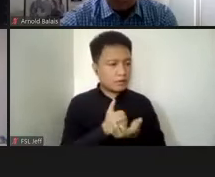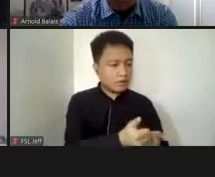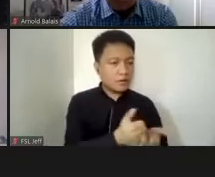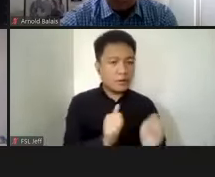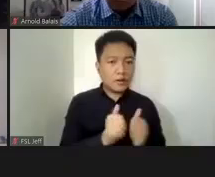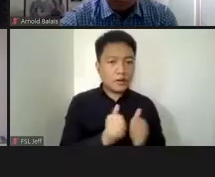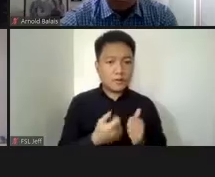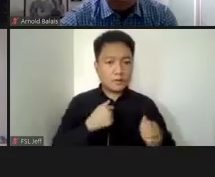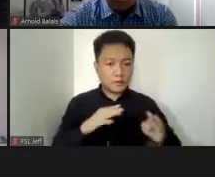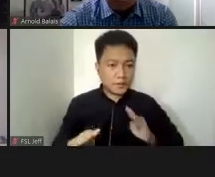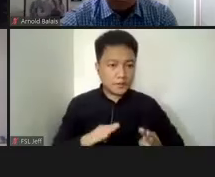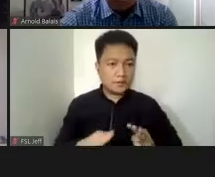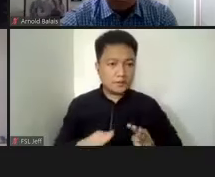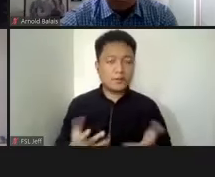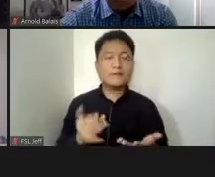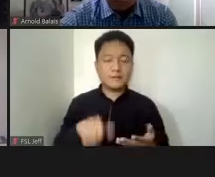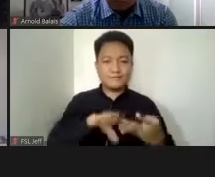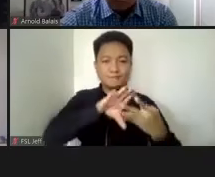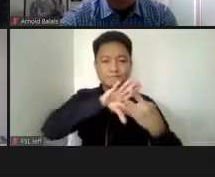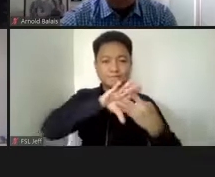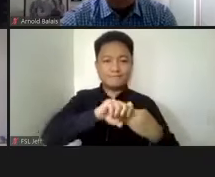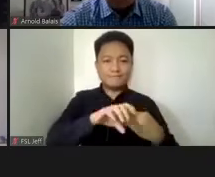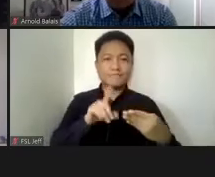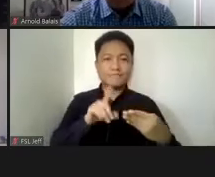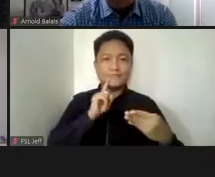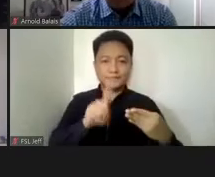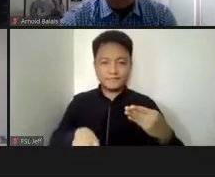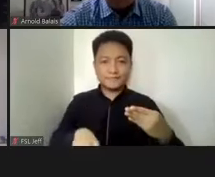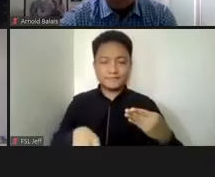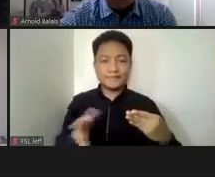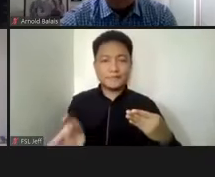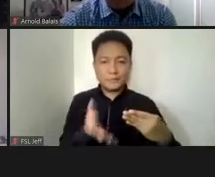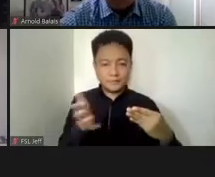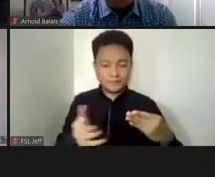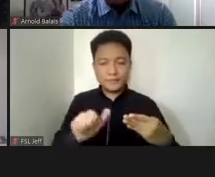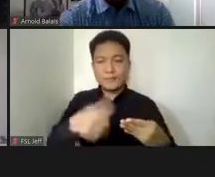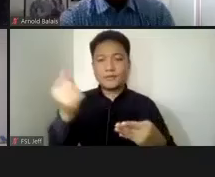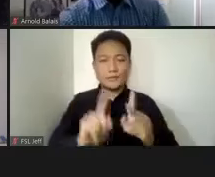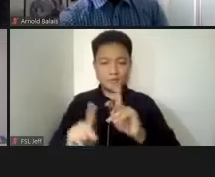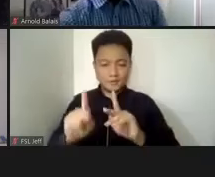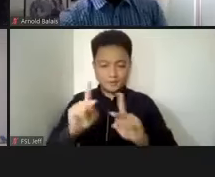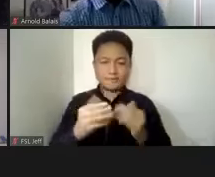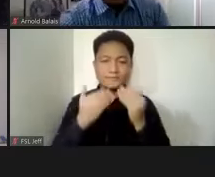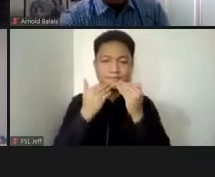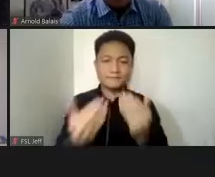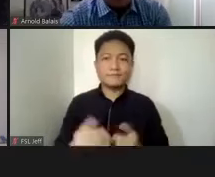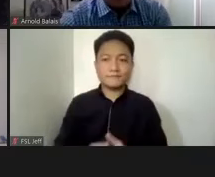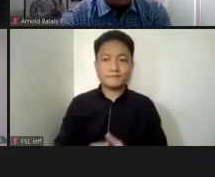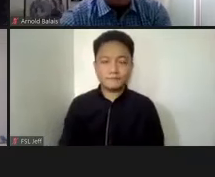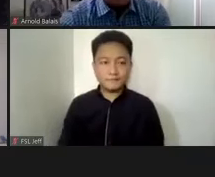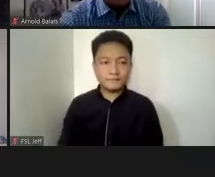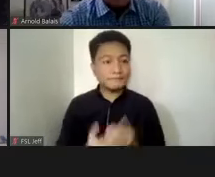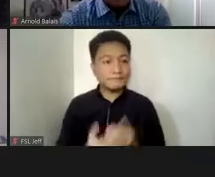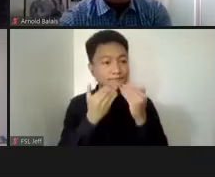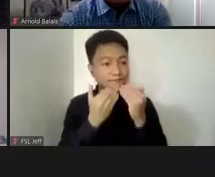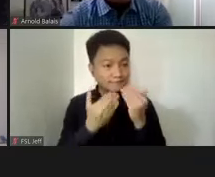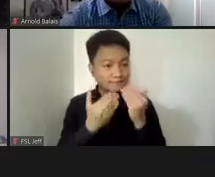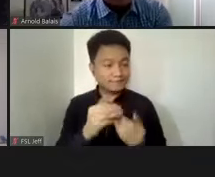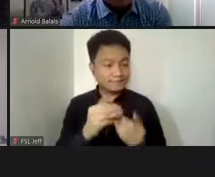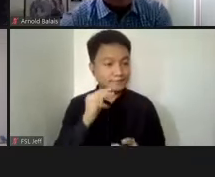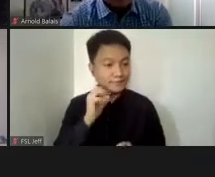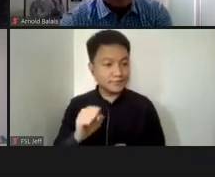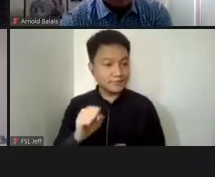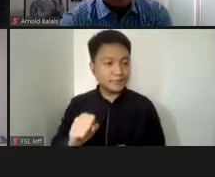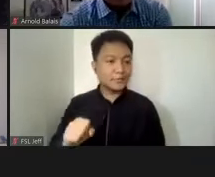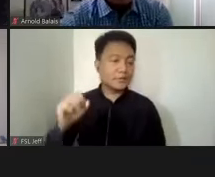Thank you. Thank you so much, Ms. Georgie Pantoja of Coffee for Peace. Ngayon, puntahan naman natin si Arnold.